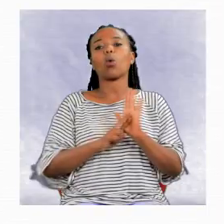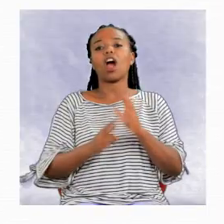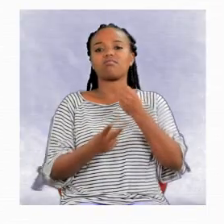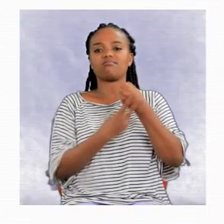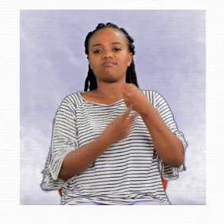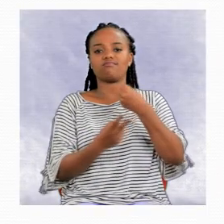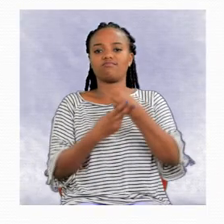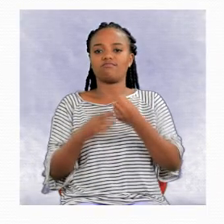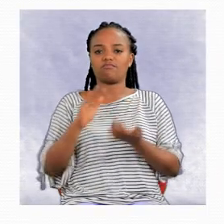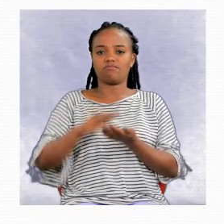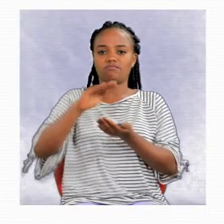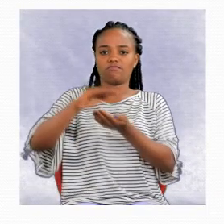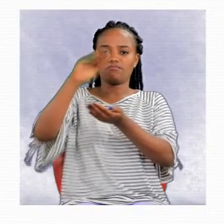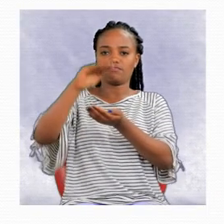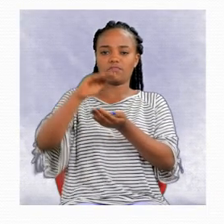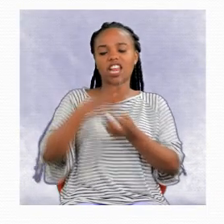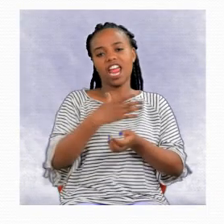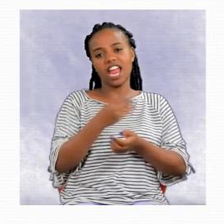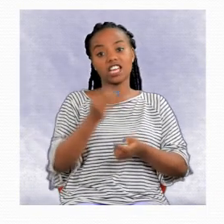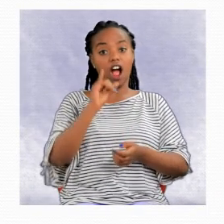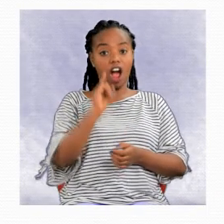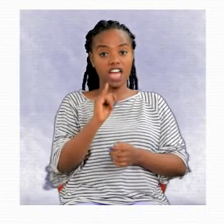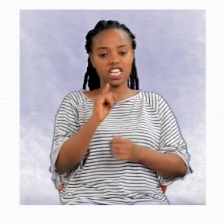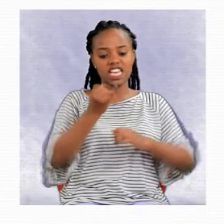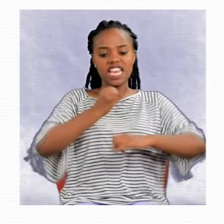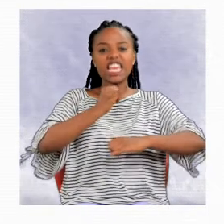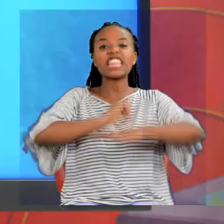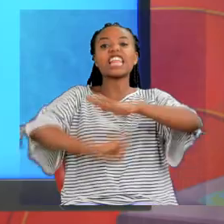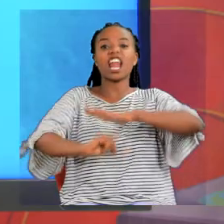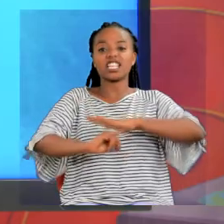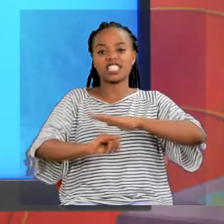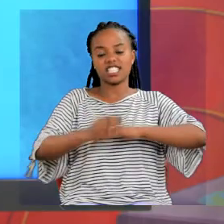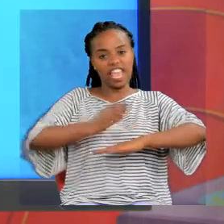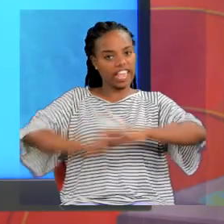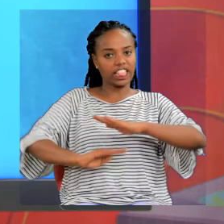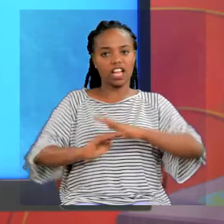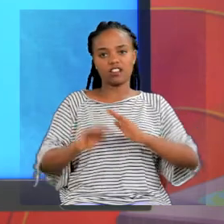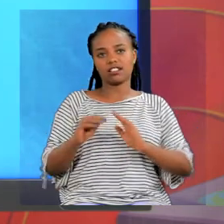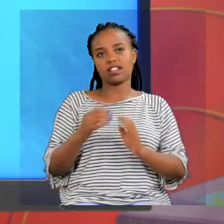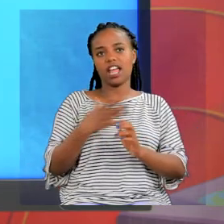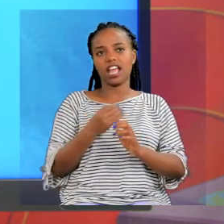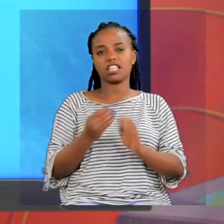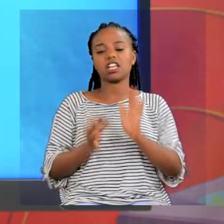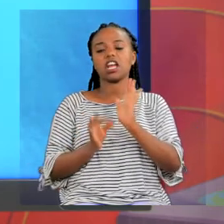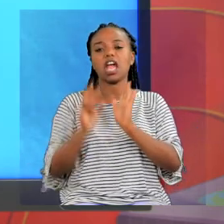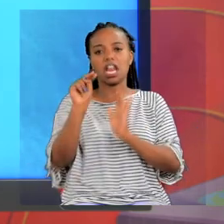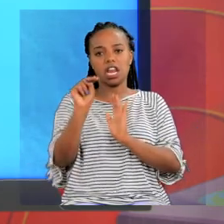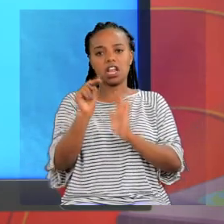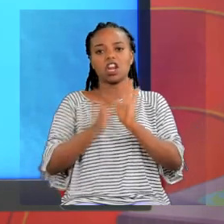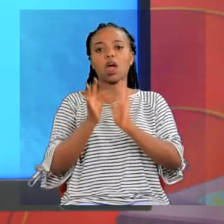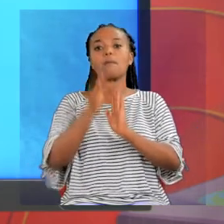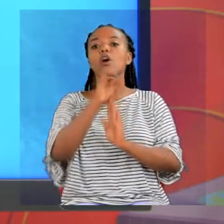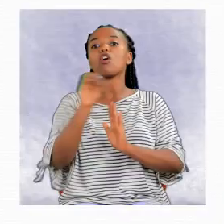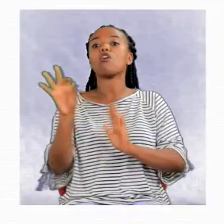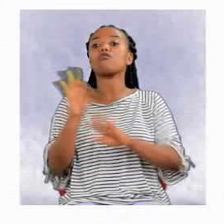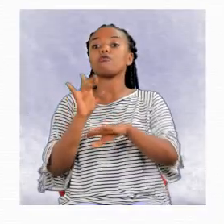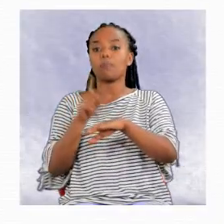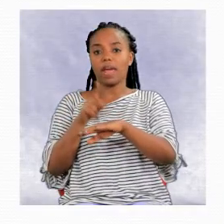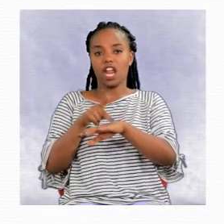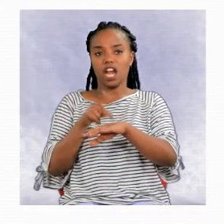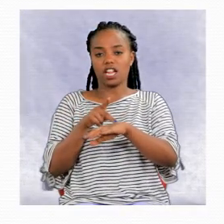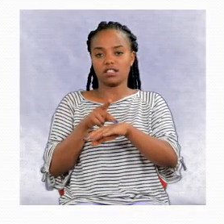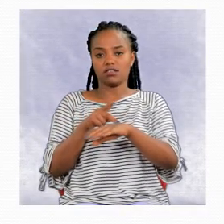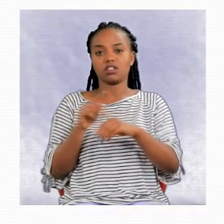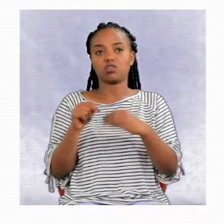deposit, and I is interest rate per period. This N is this number of periods. So you have this